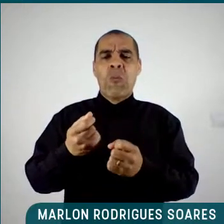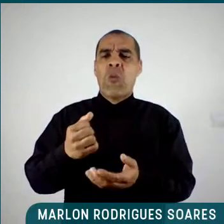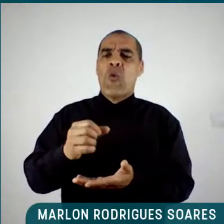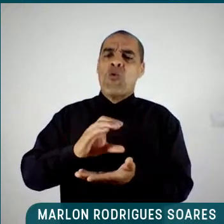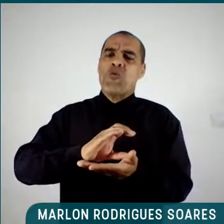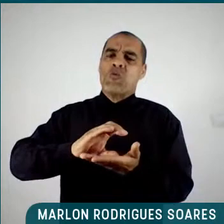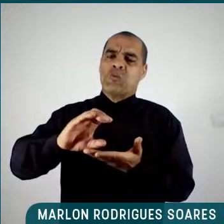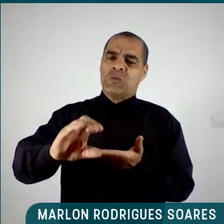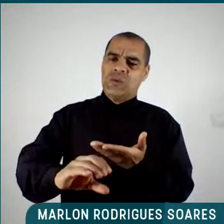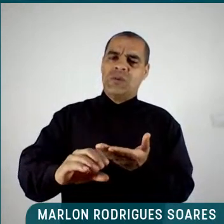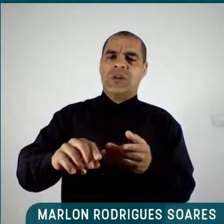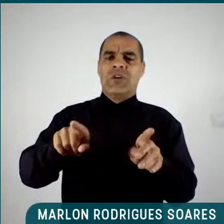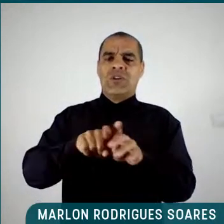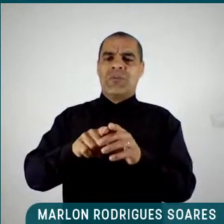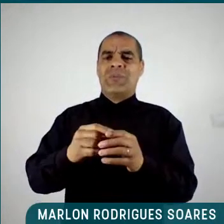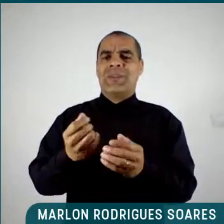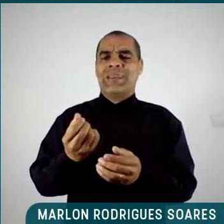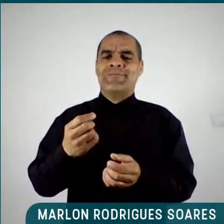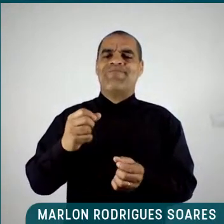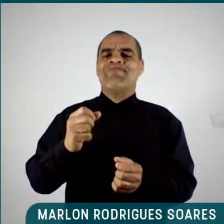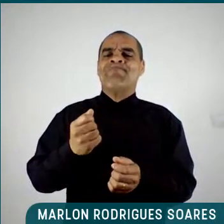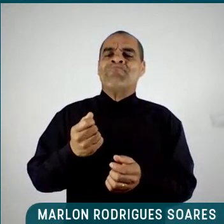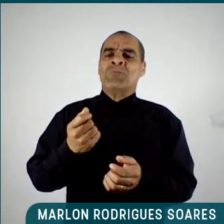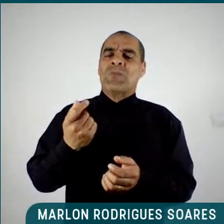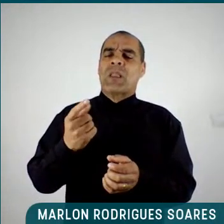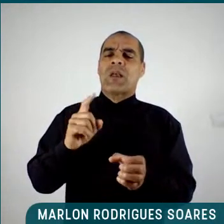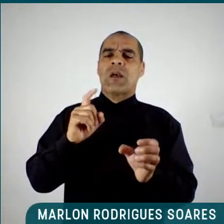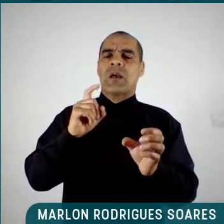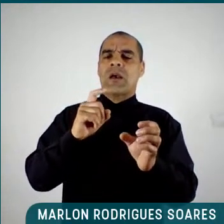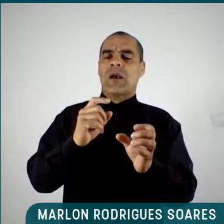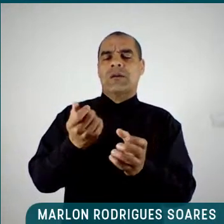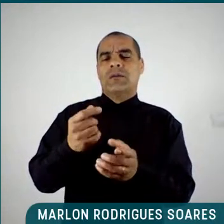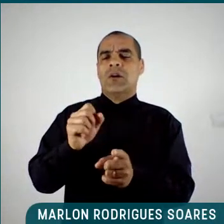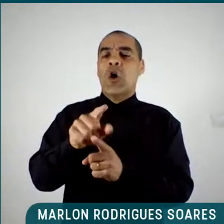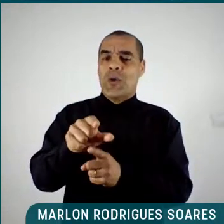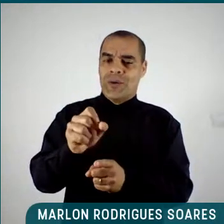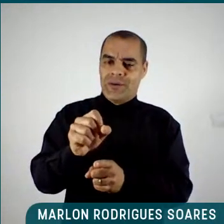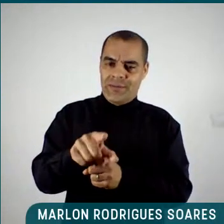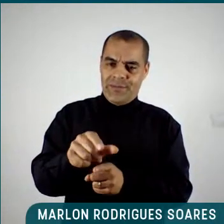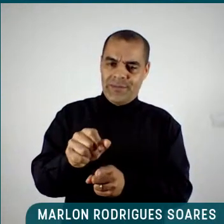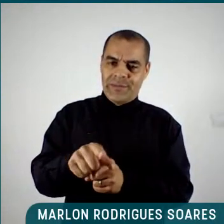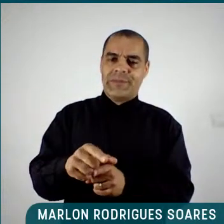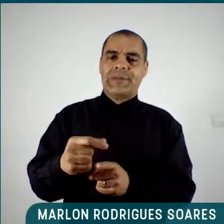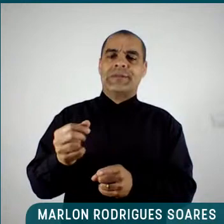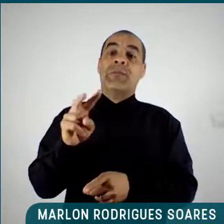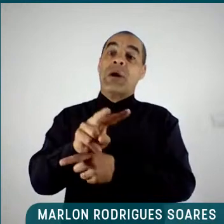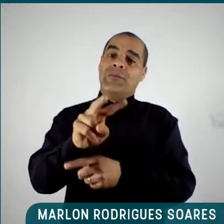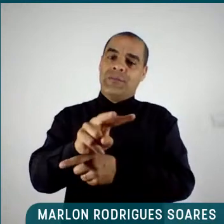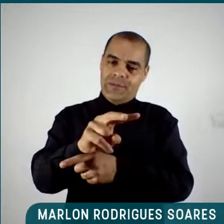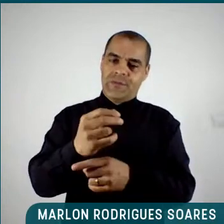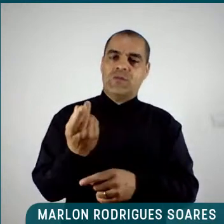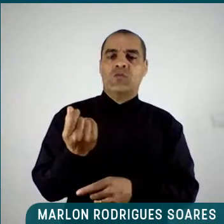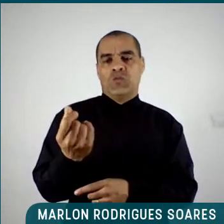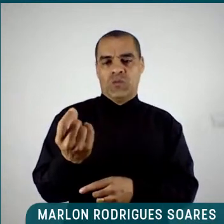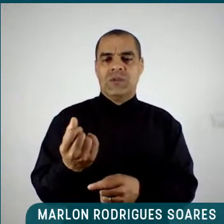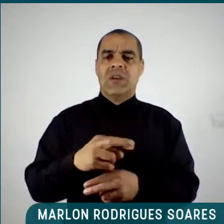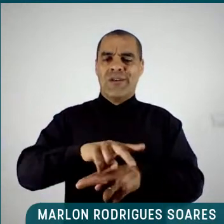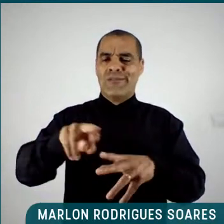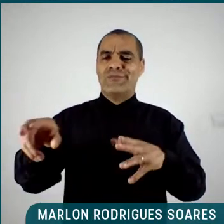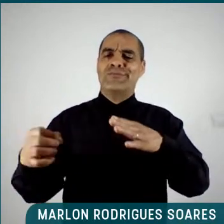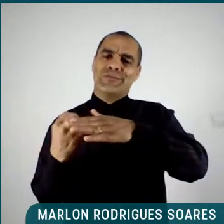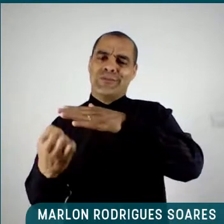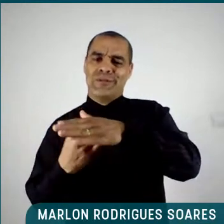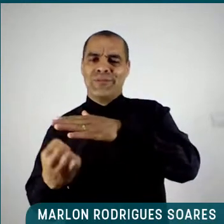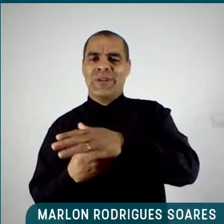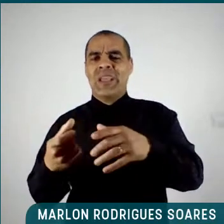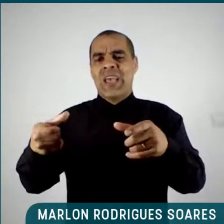o the semente? money Quem for são the essas pandemic is empresas? going? Eu sempre Who are the falo companies that are sobre receiving this money? esses I unicórnios, que always falam had tanto